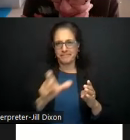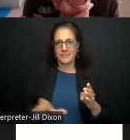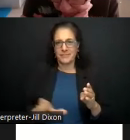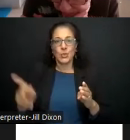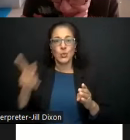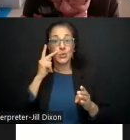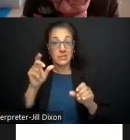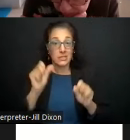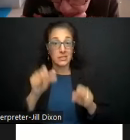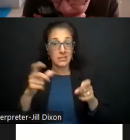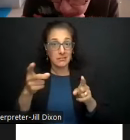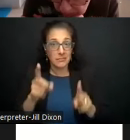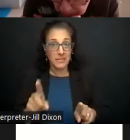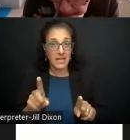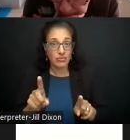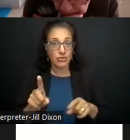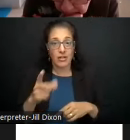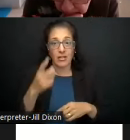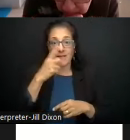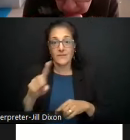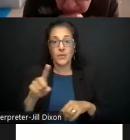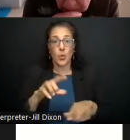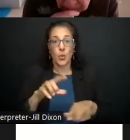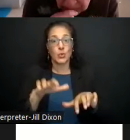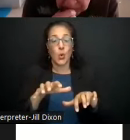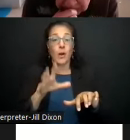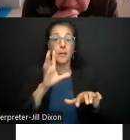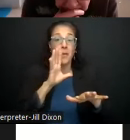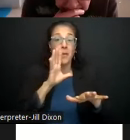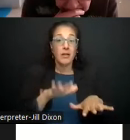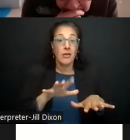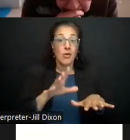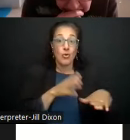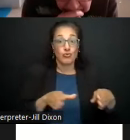for storm surge flooding.